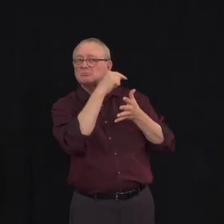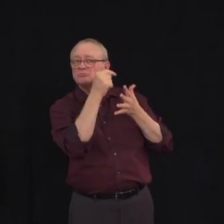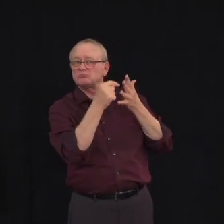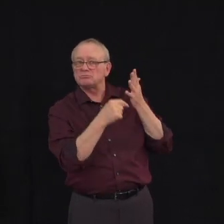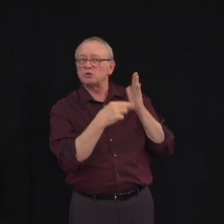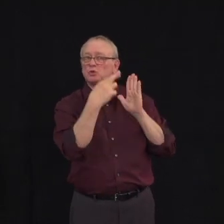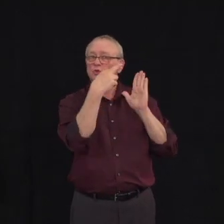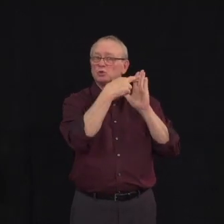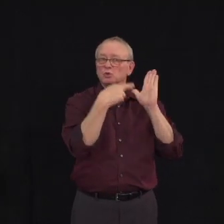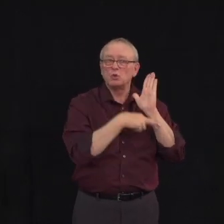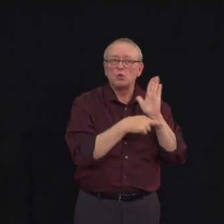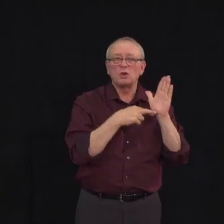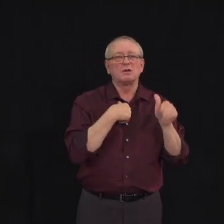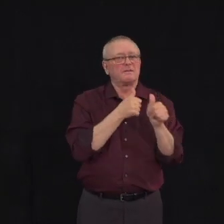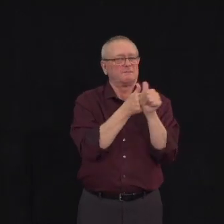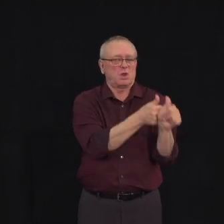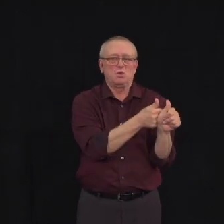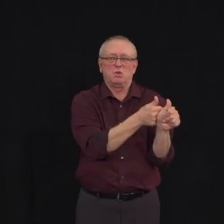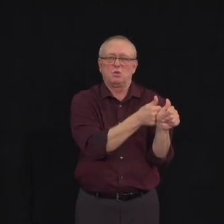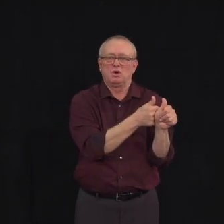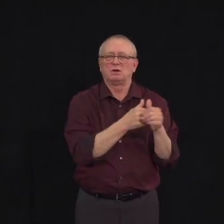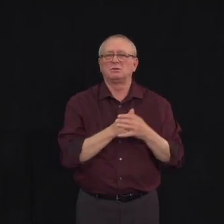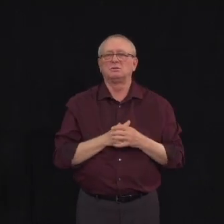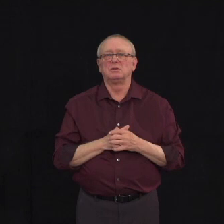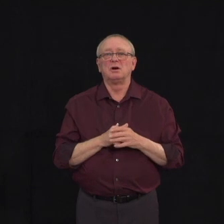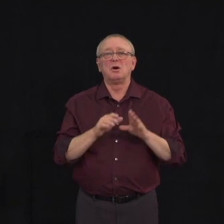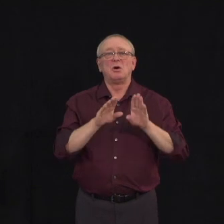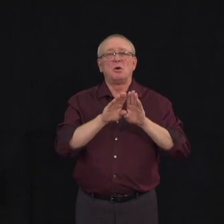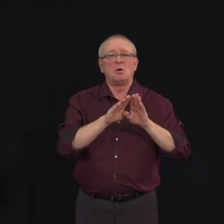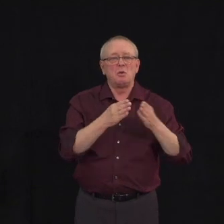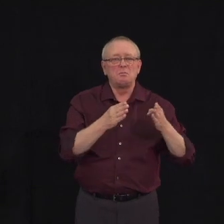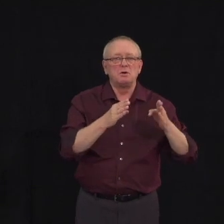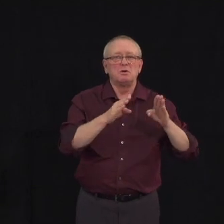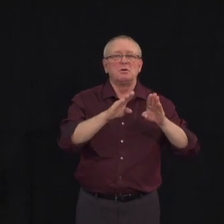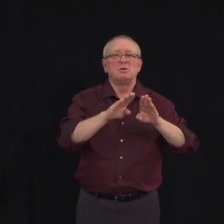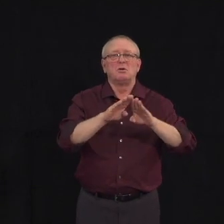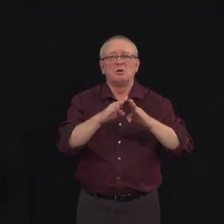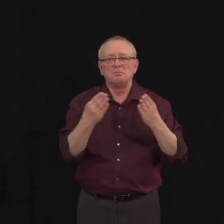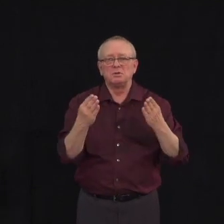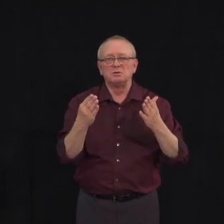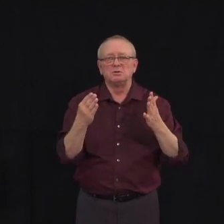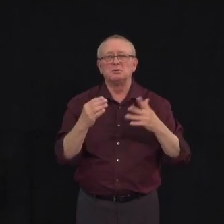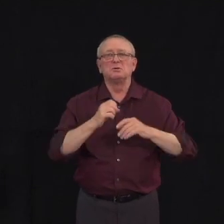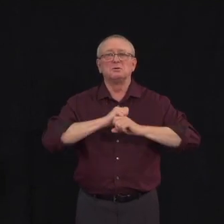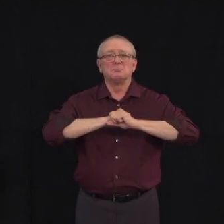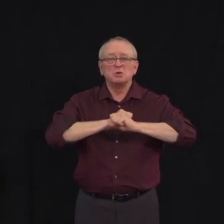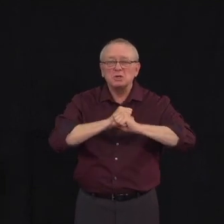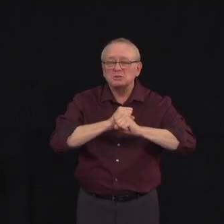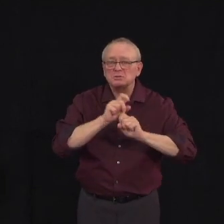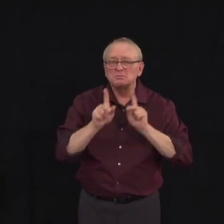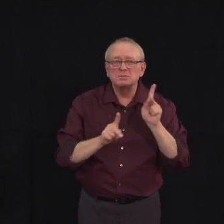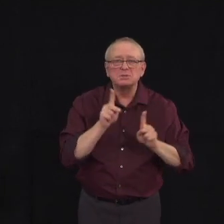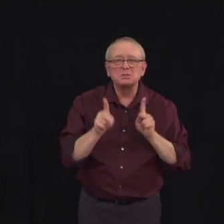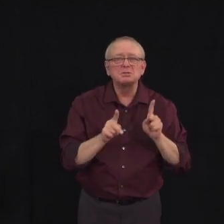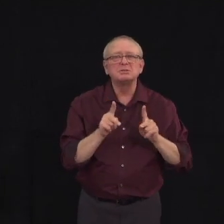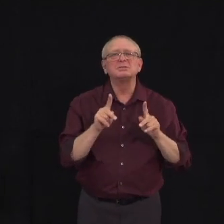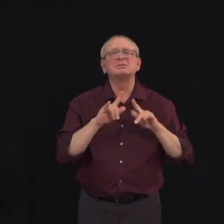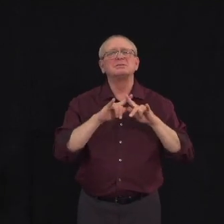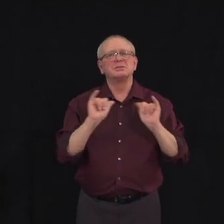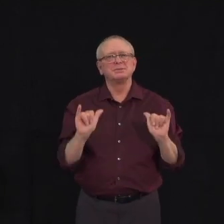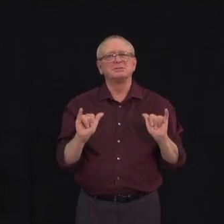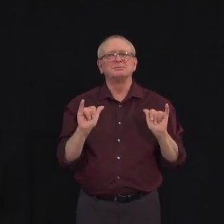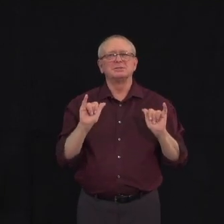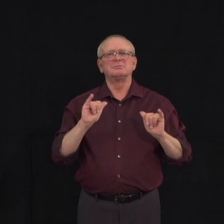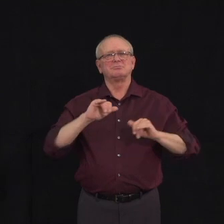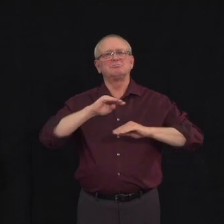is protected while meeting the needs of people, businesses, and to protect against potential future